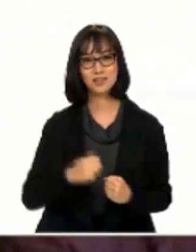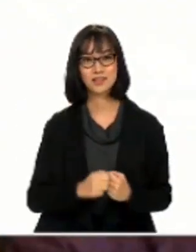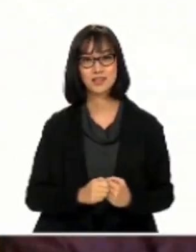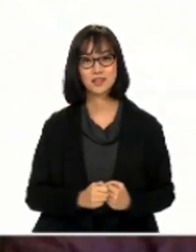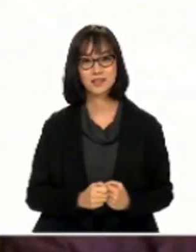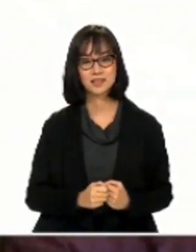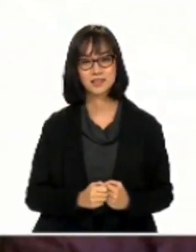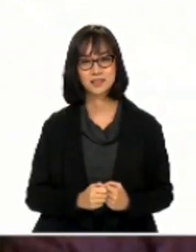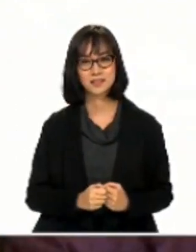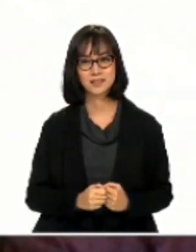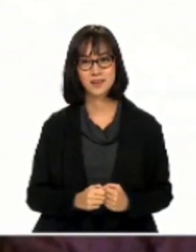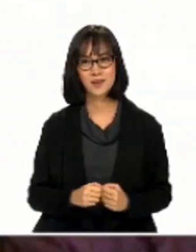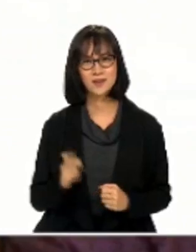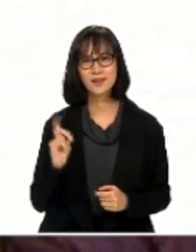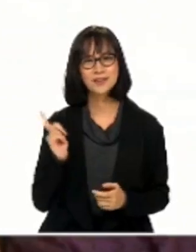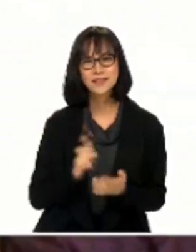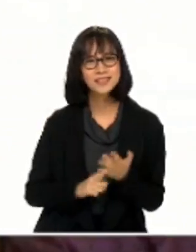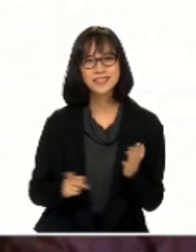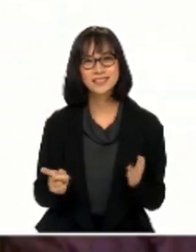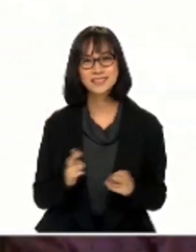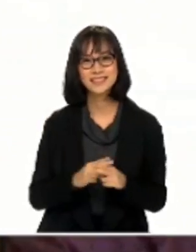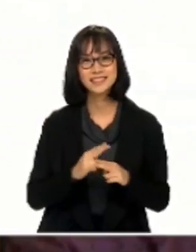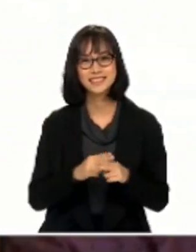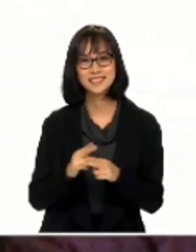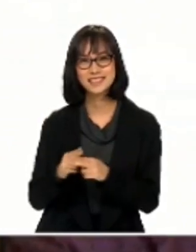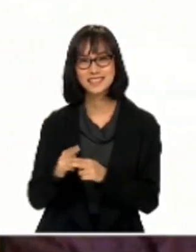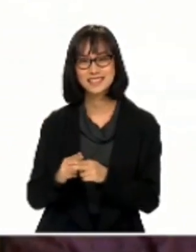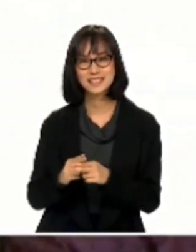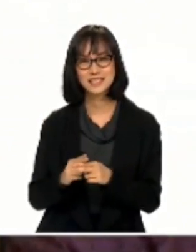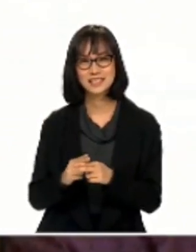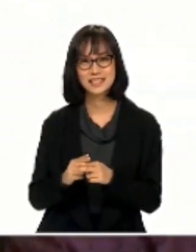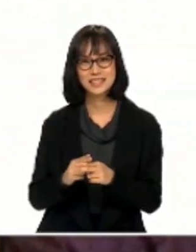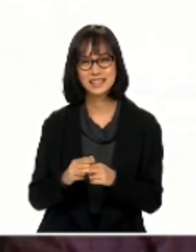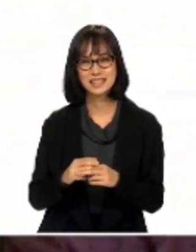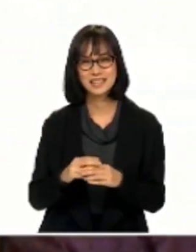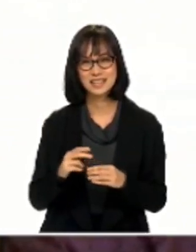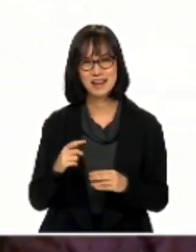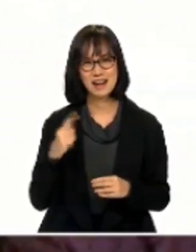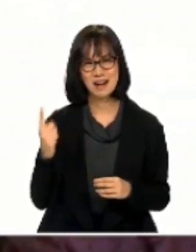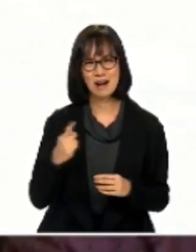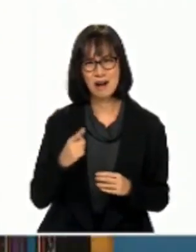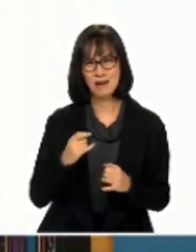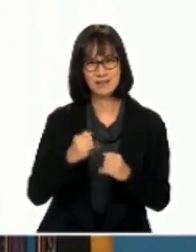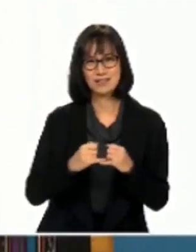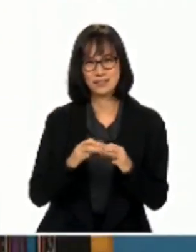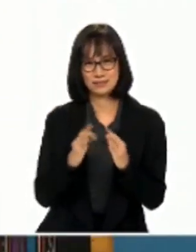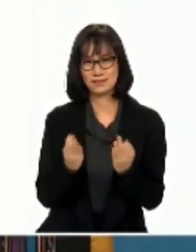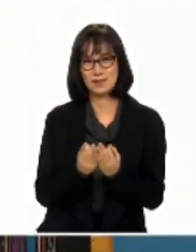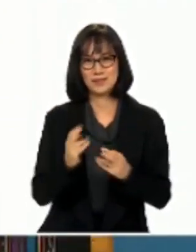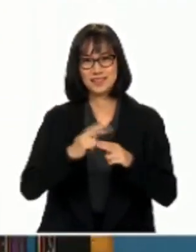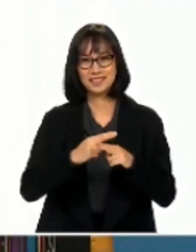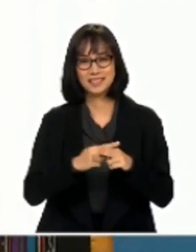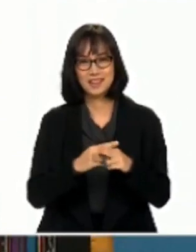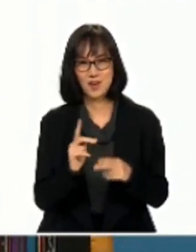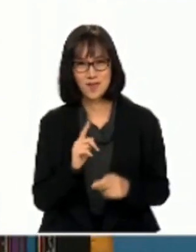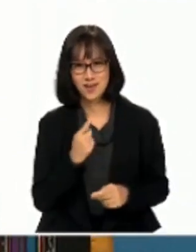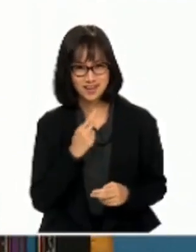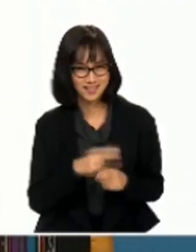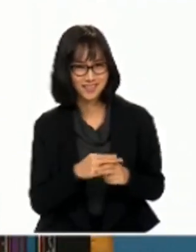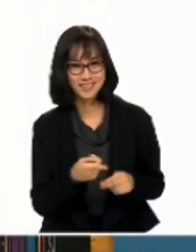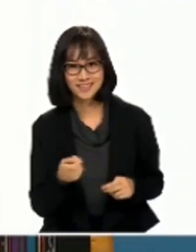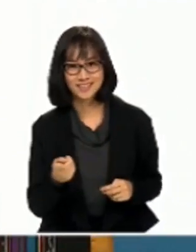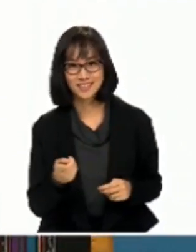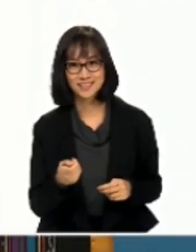oh, what's her name? Puro surname ito, Romulo Puyat. Oh, what's her name? Ah,